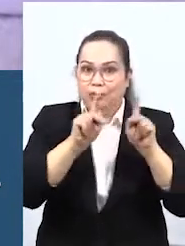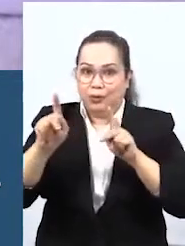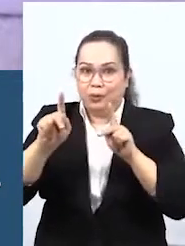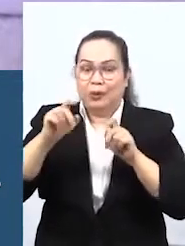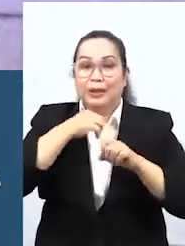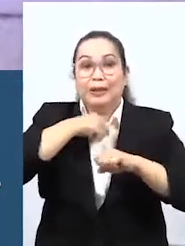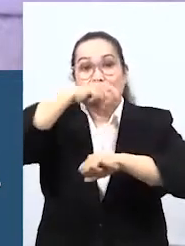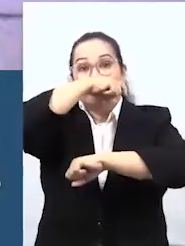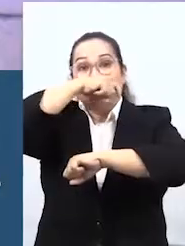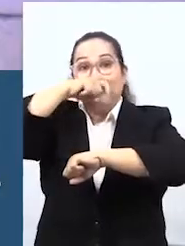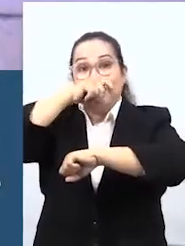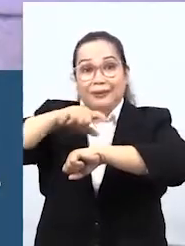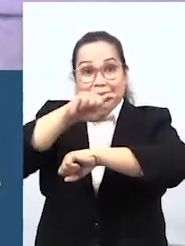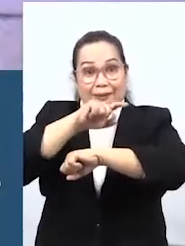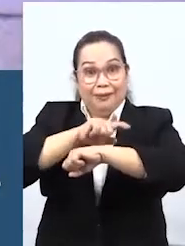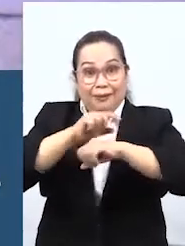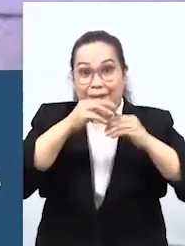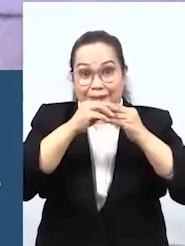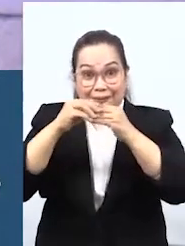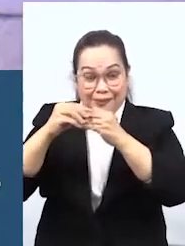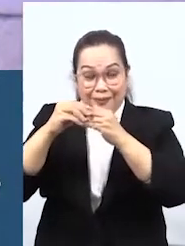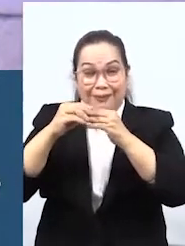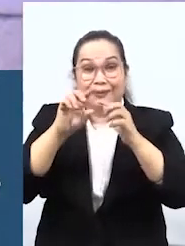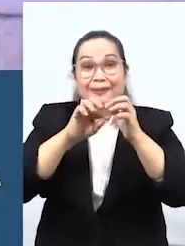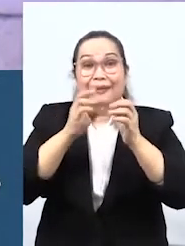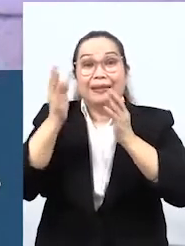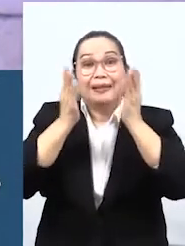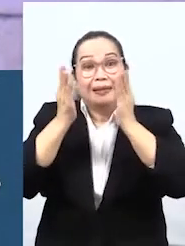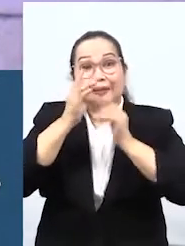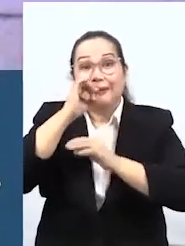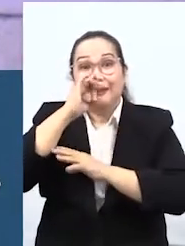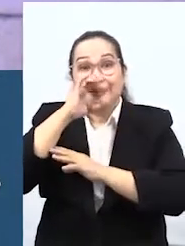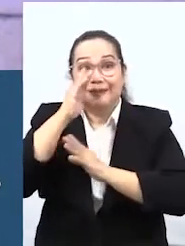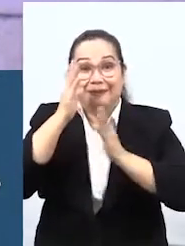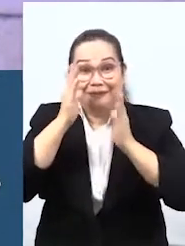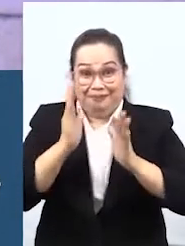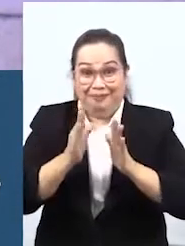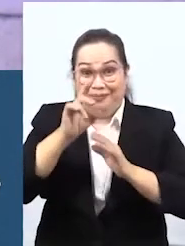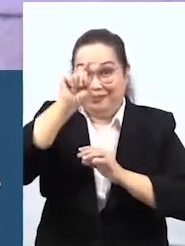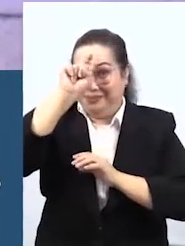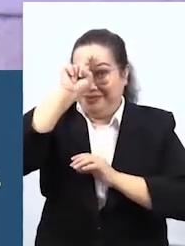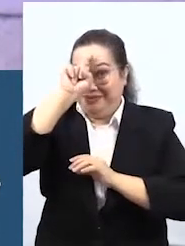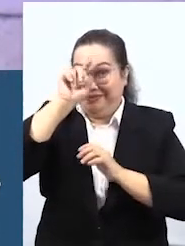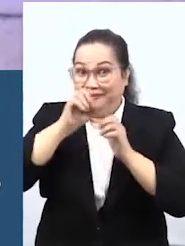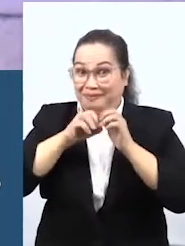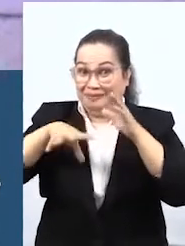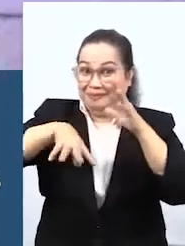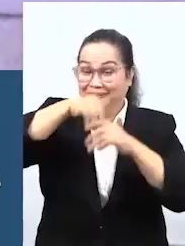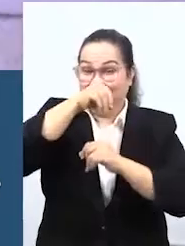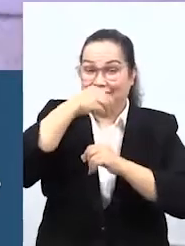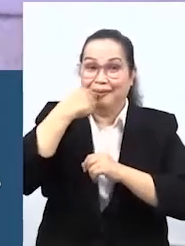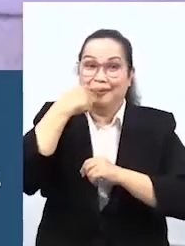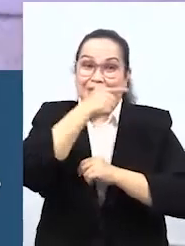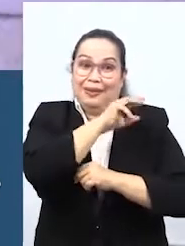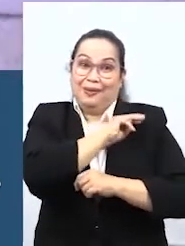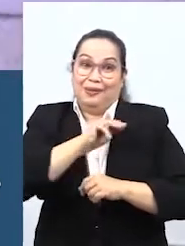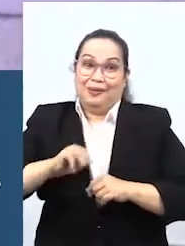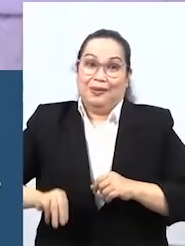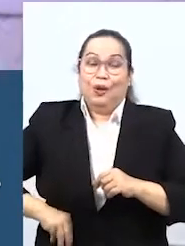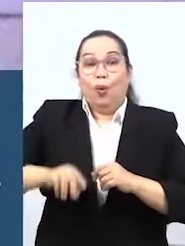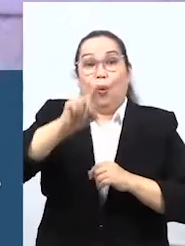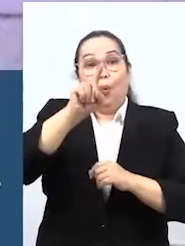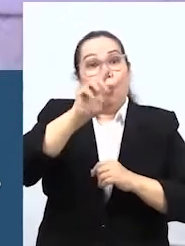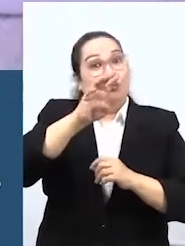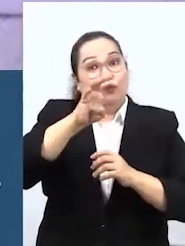desert to lead the people out of Slavery so he promised to send the Messiah but his people had to wait 400